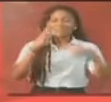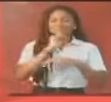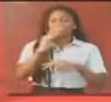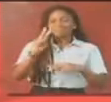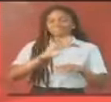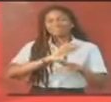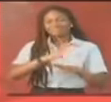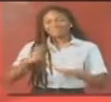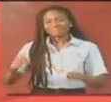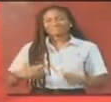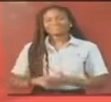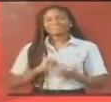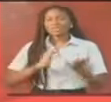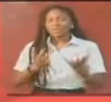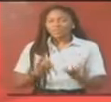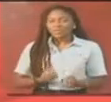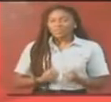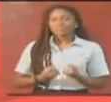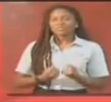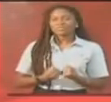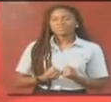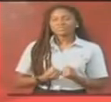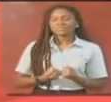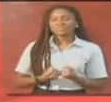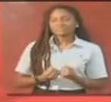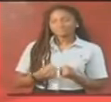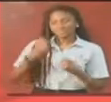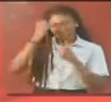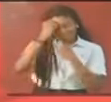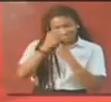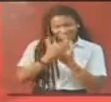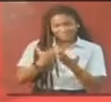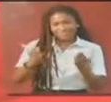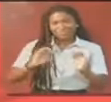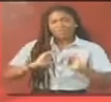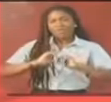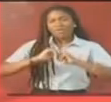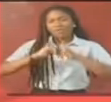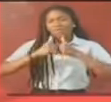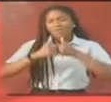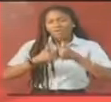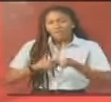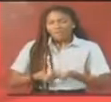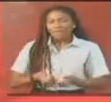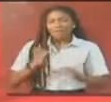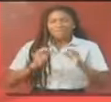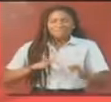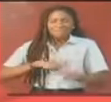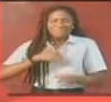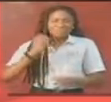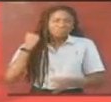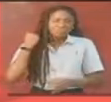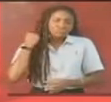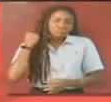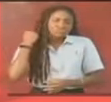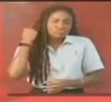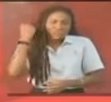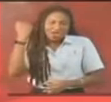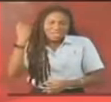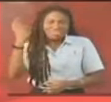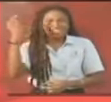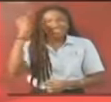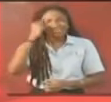in. Today, I would like to share some comments and tips on how best we can cope with the stressors and the psychological impact of